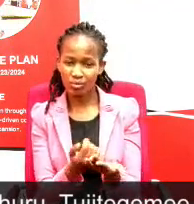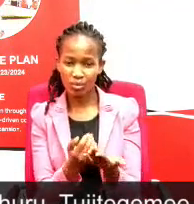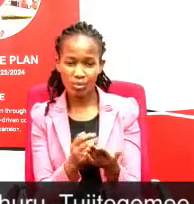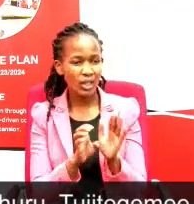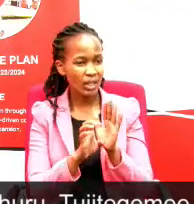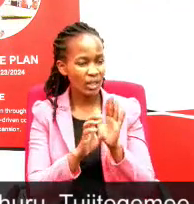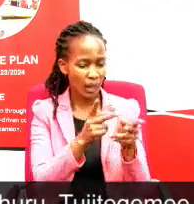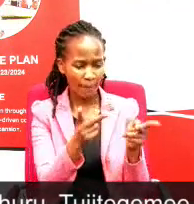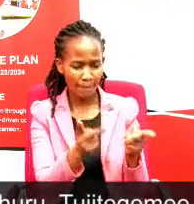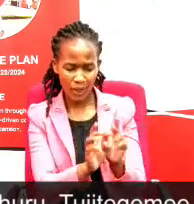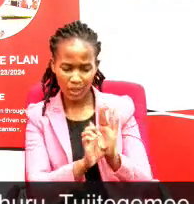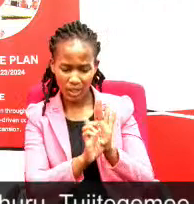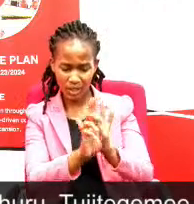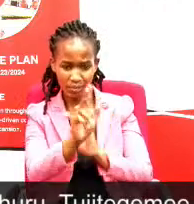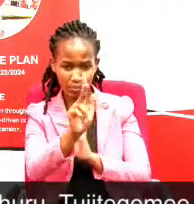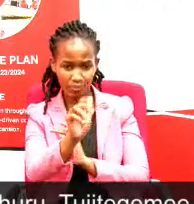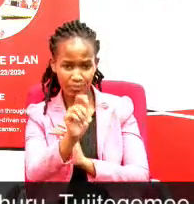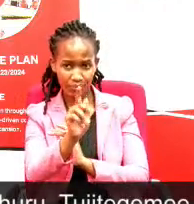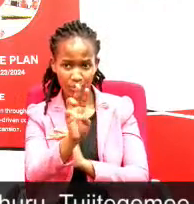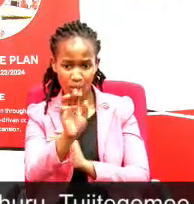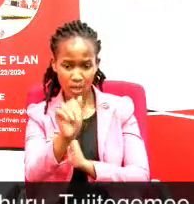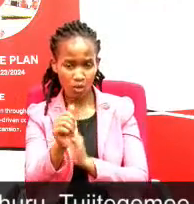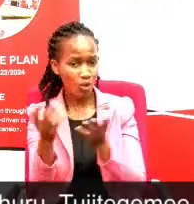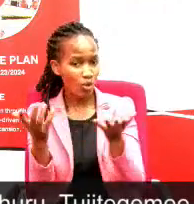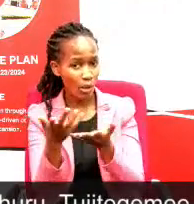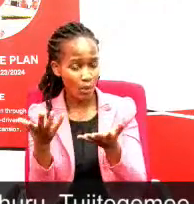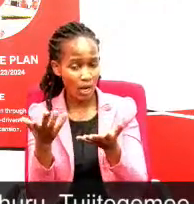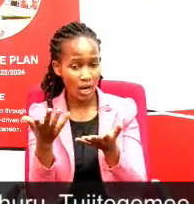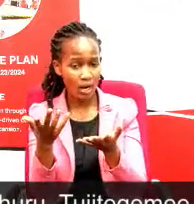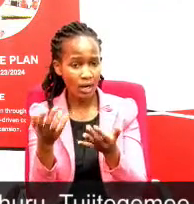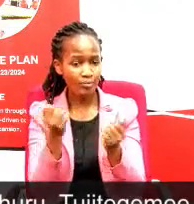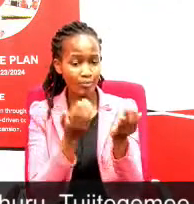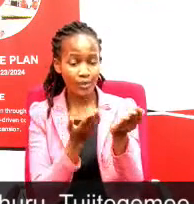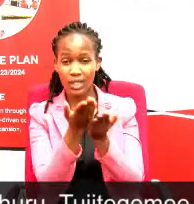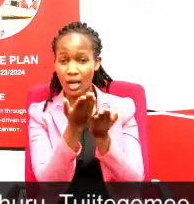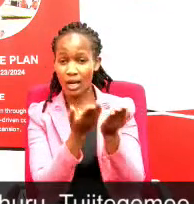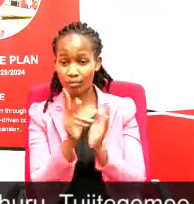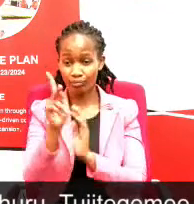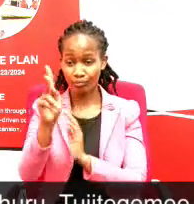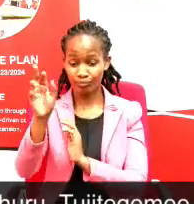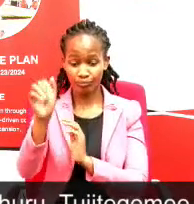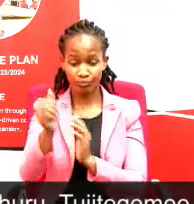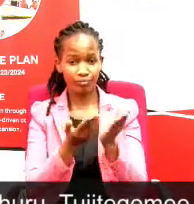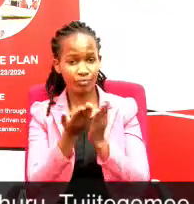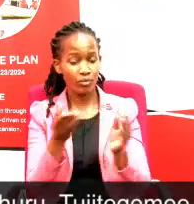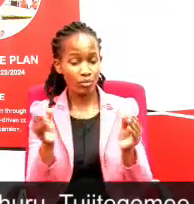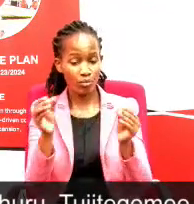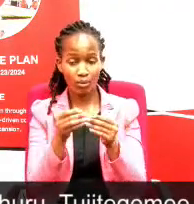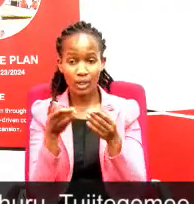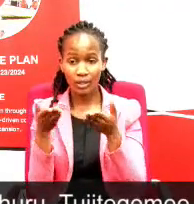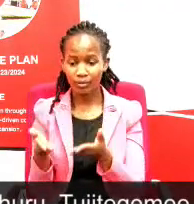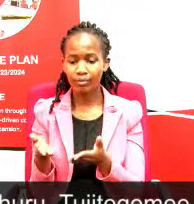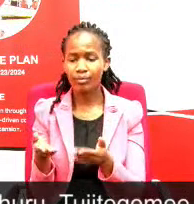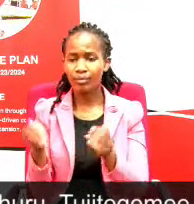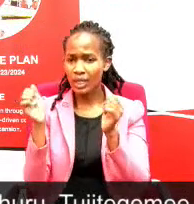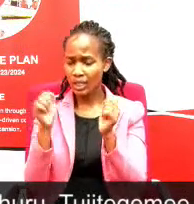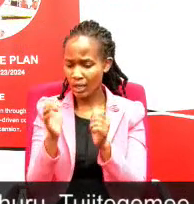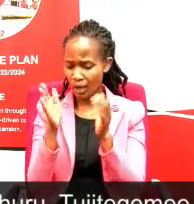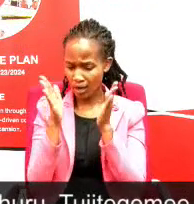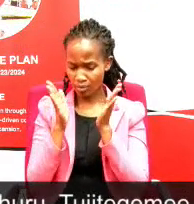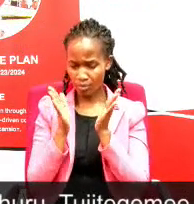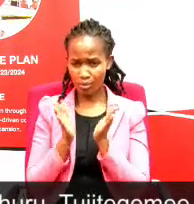Kakuma, whereby the services, the Kra services will be met there, so that a